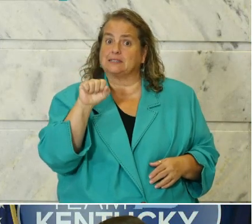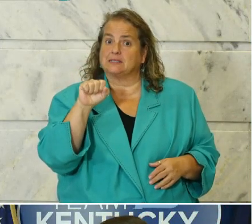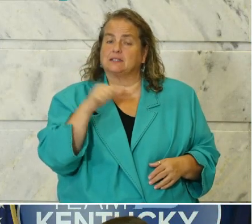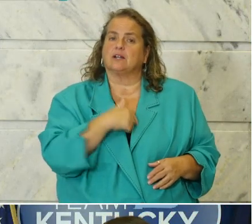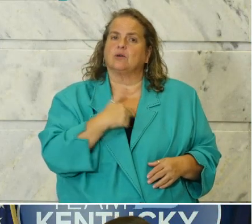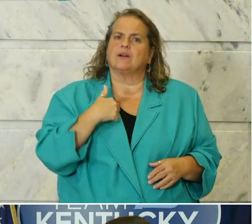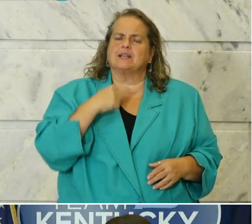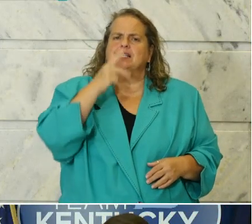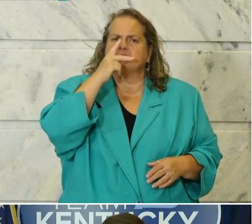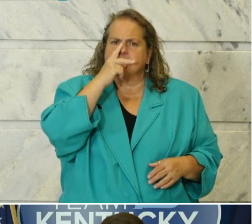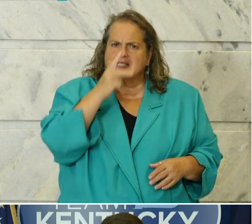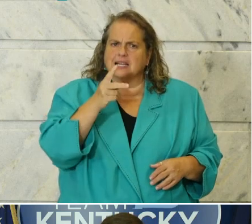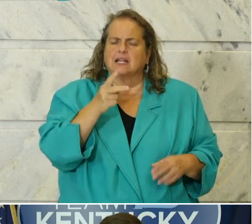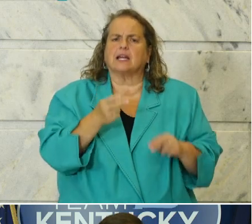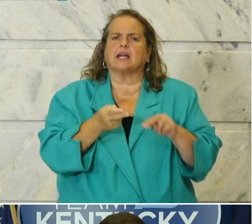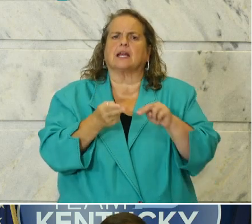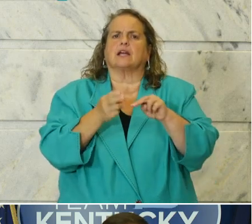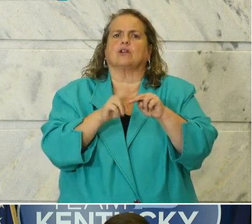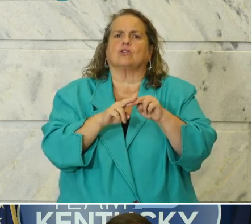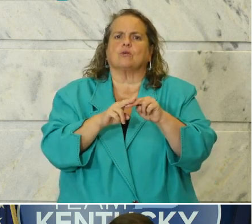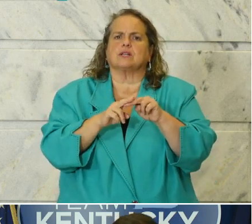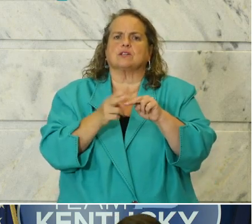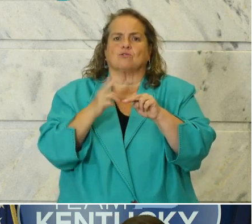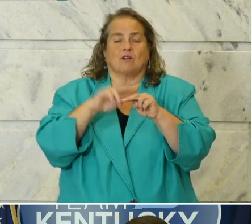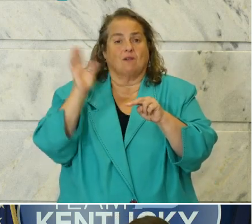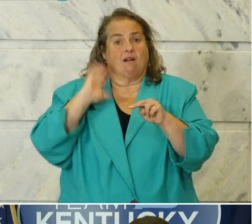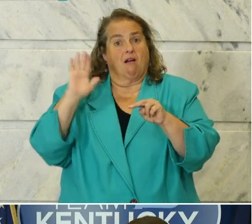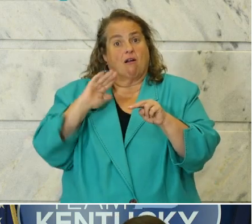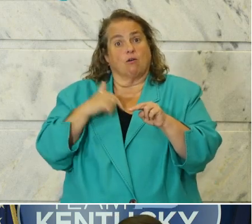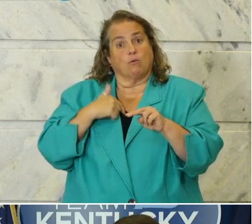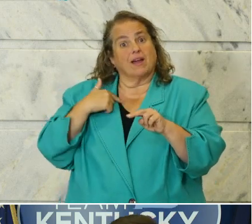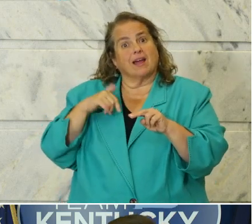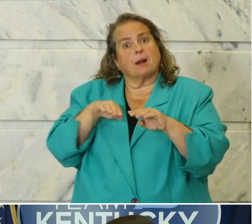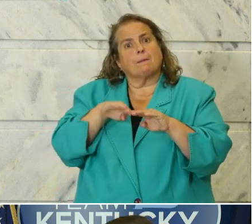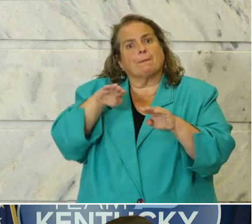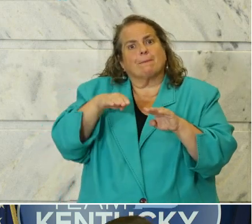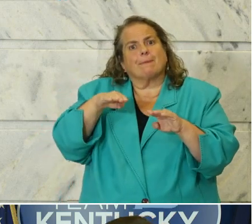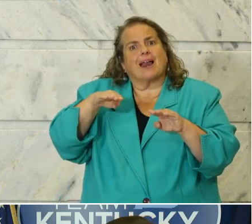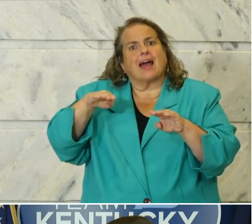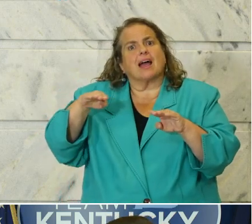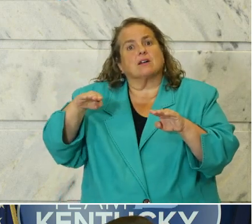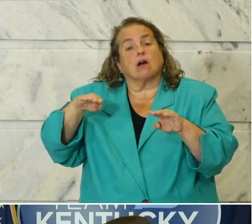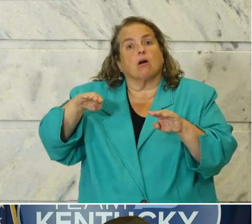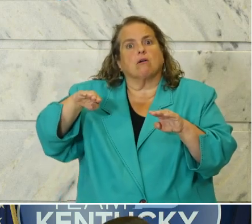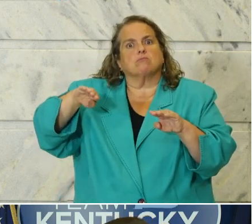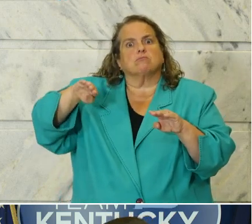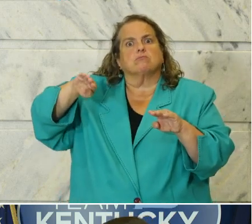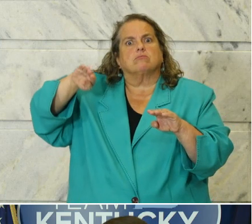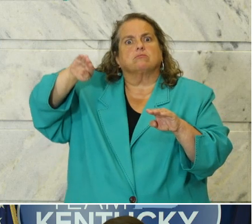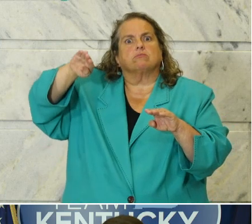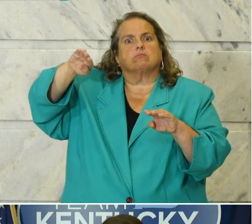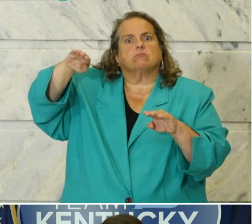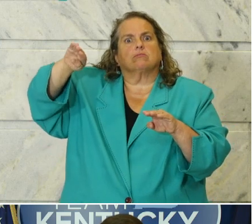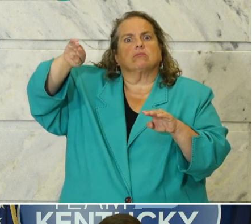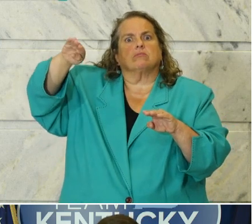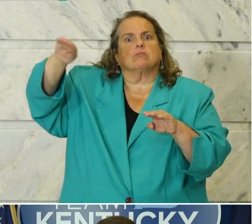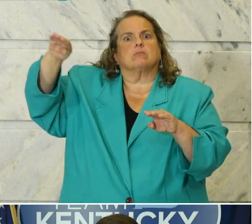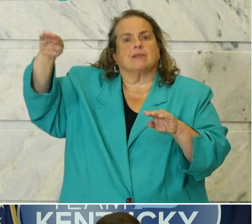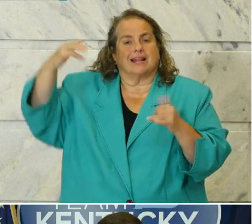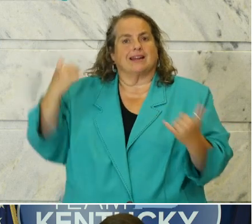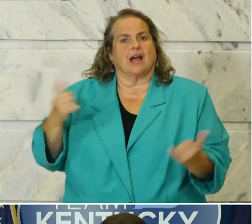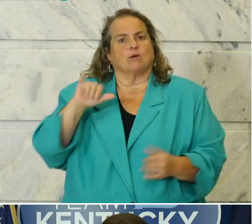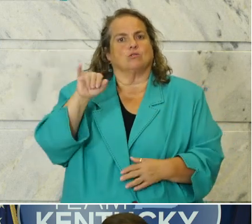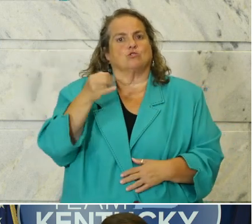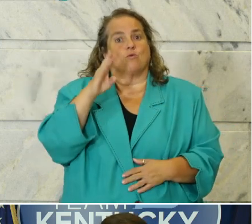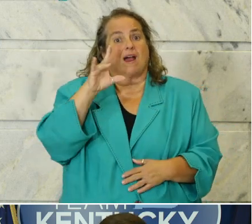have seen an increase from that plateau that we were at to where we are now, July being our